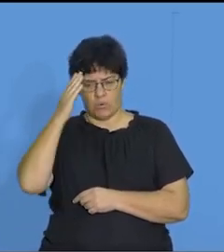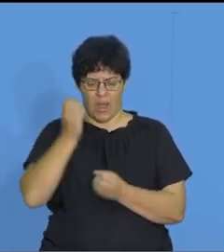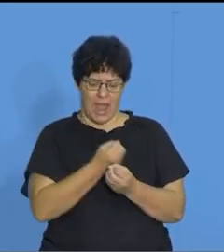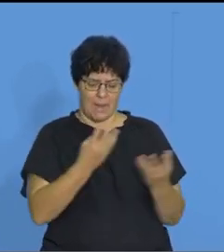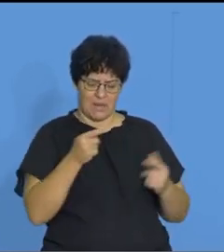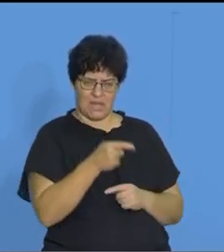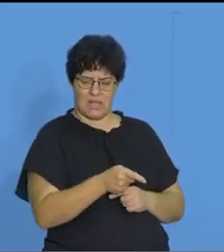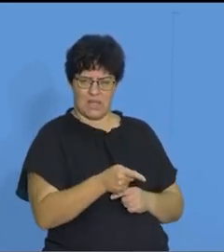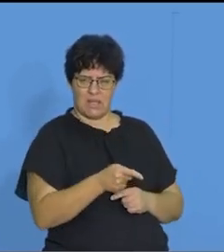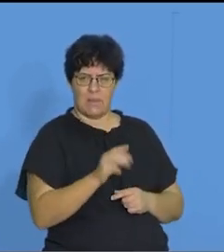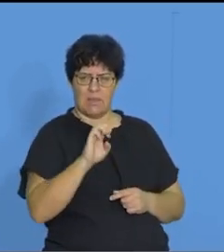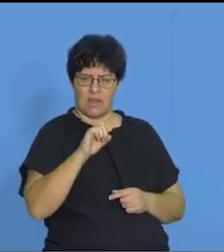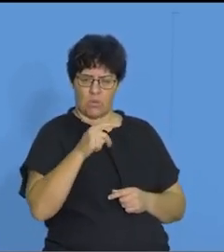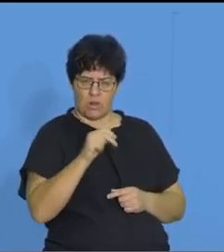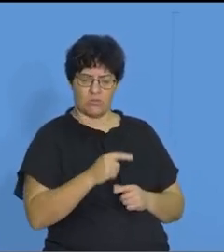of